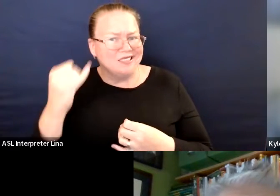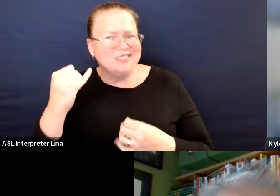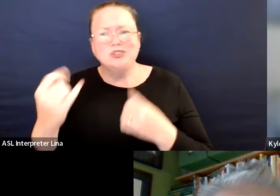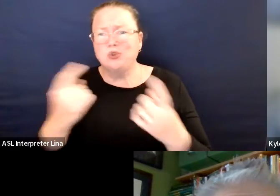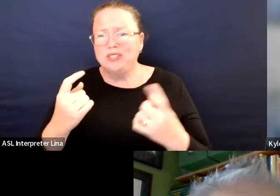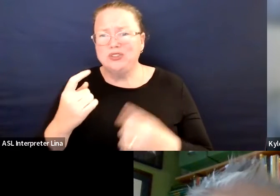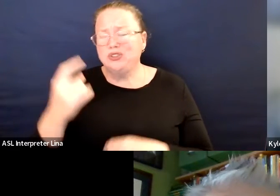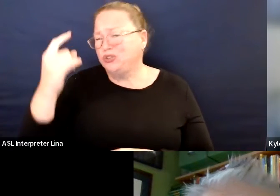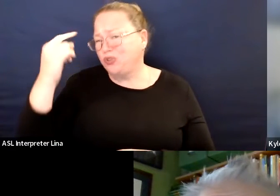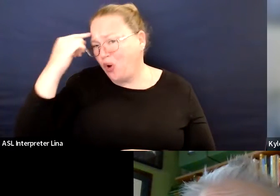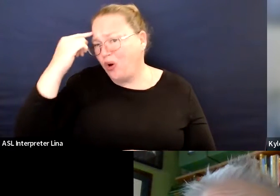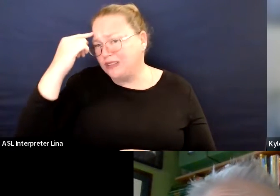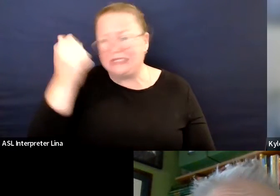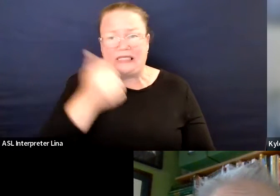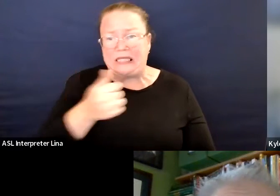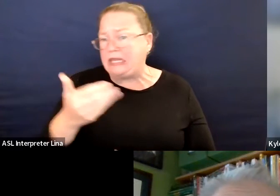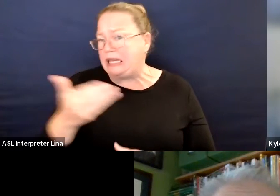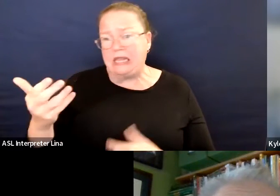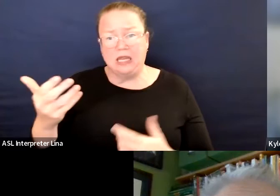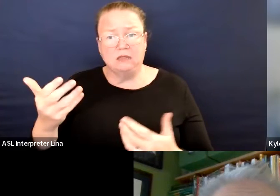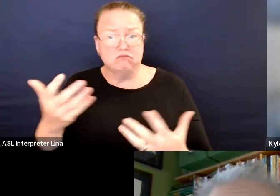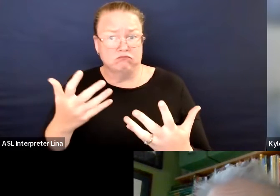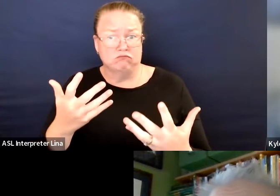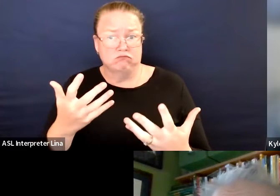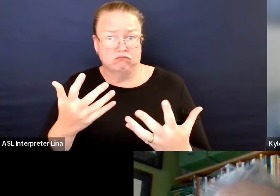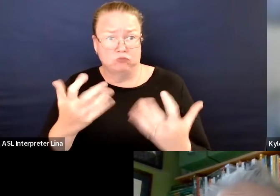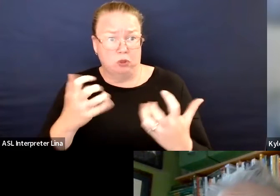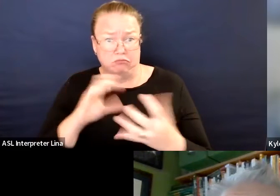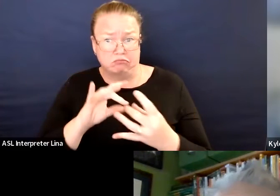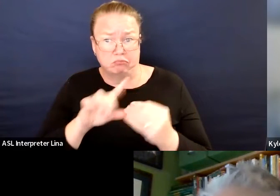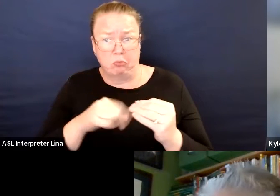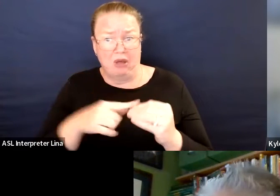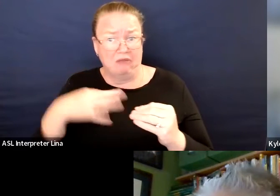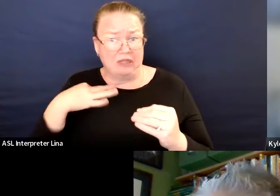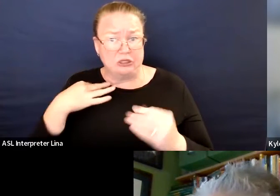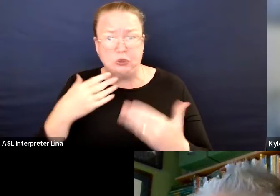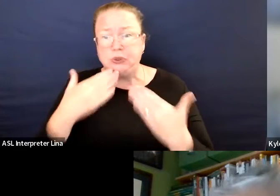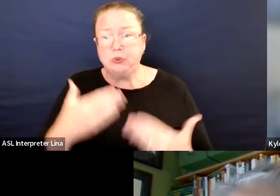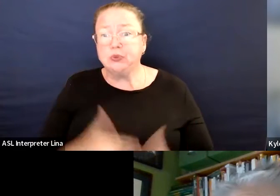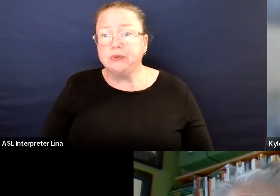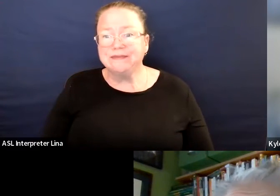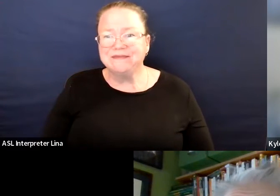questions, thoughts? Any of those are interested to us about volunteers. Thank you.